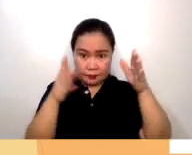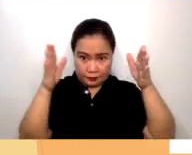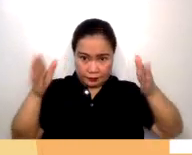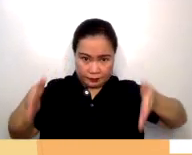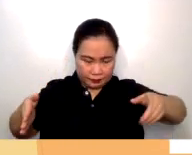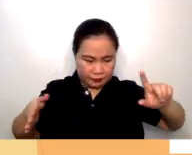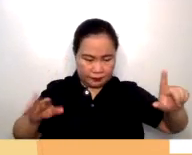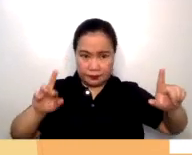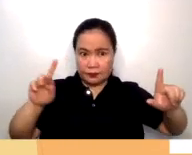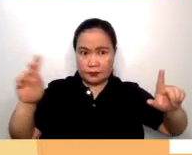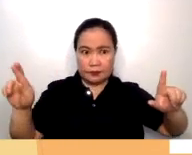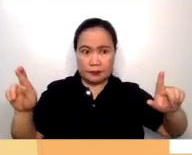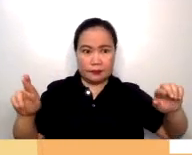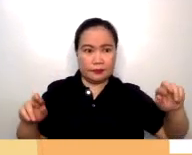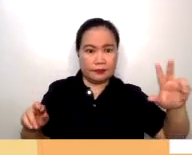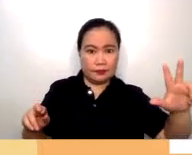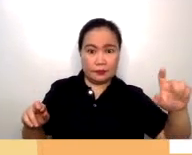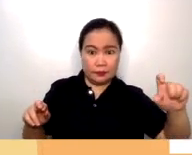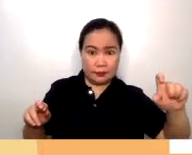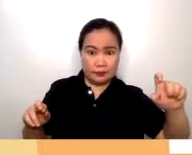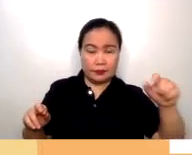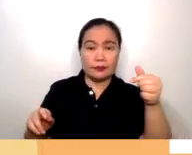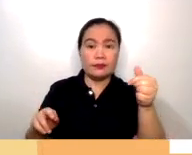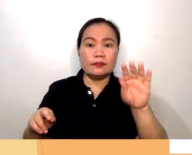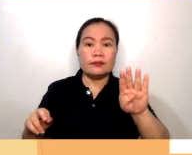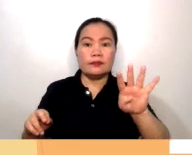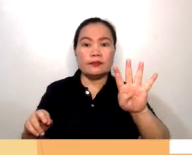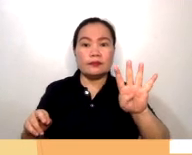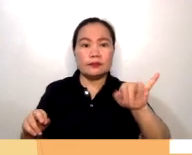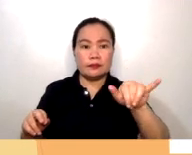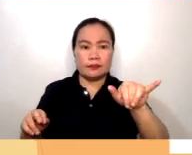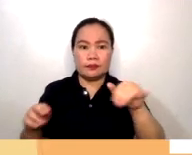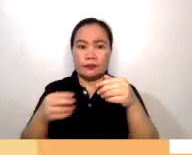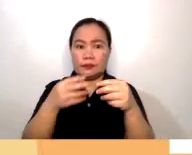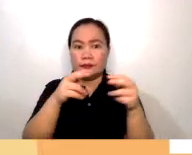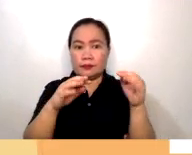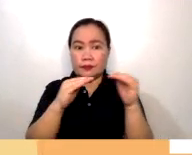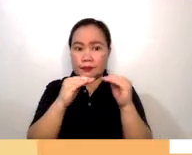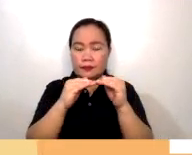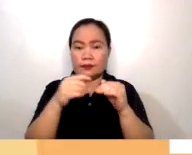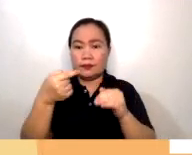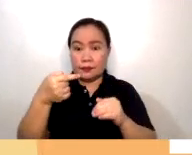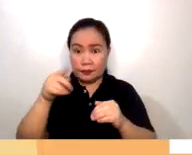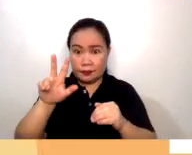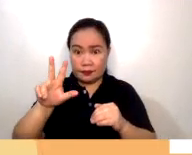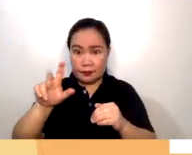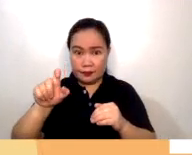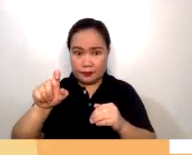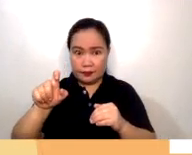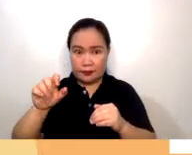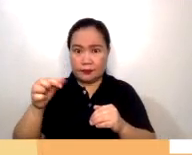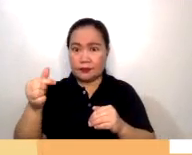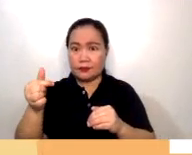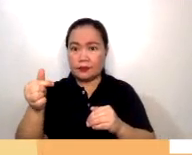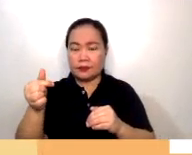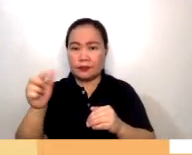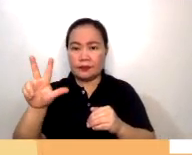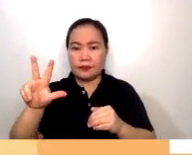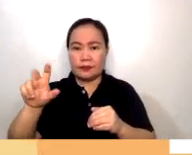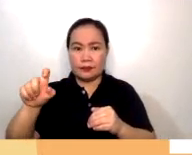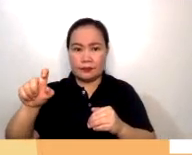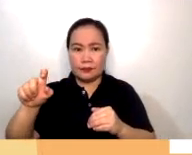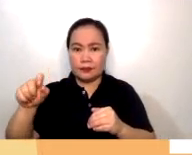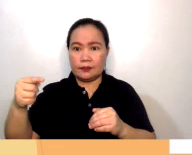that would become 3x plus 4y equals negative 3x plus